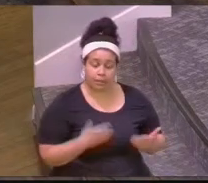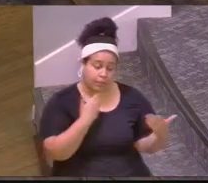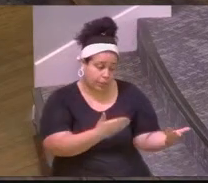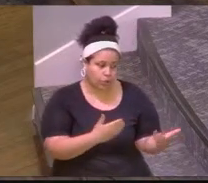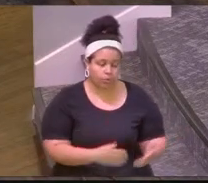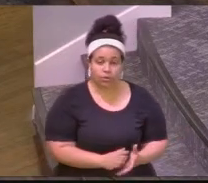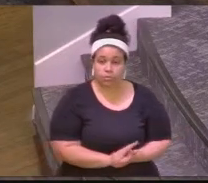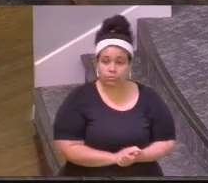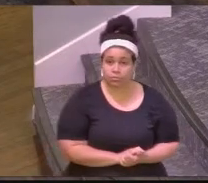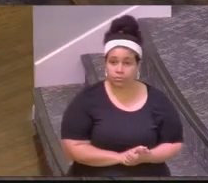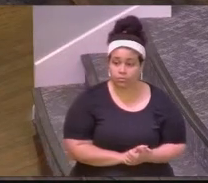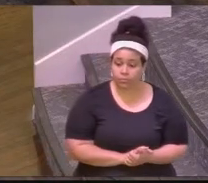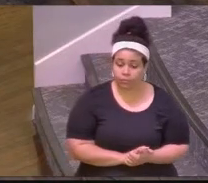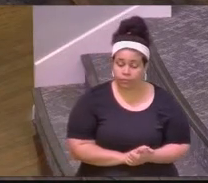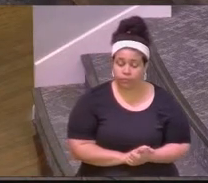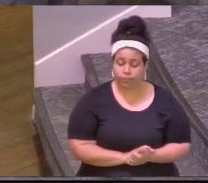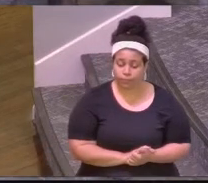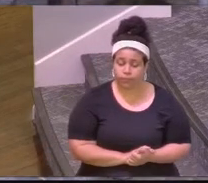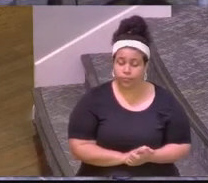do find that